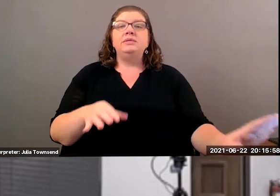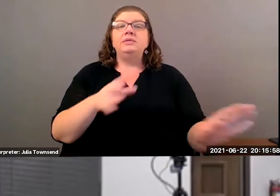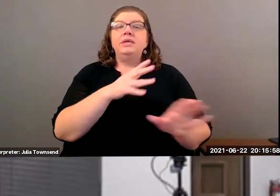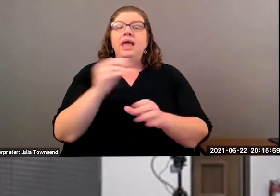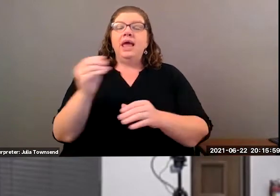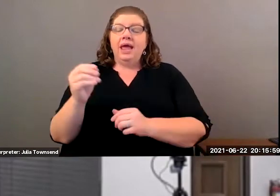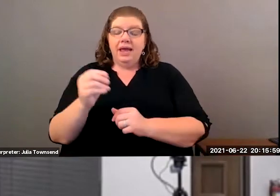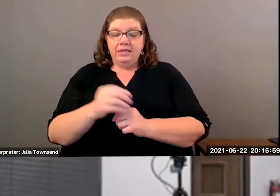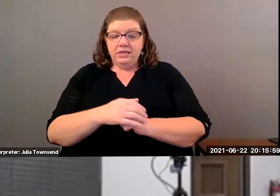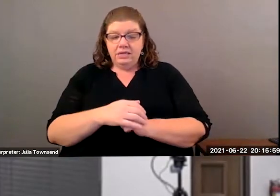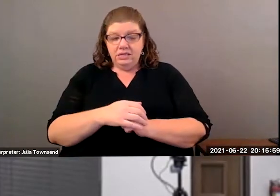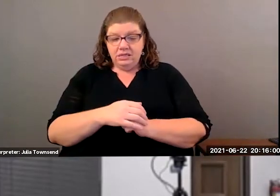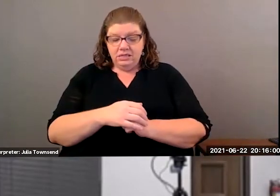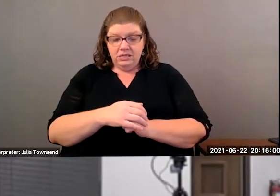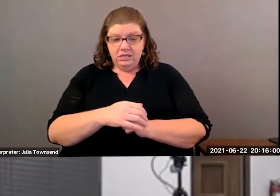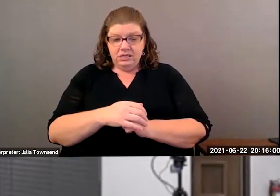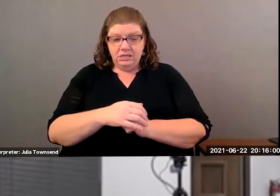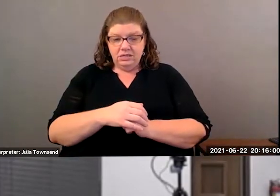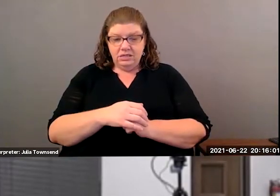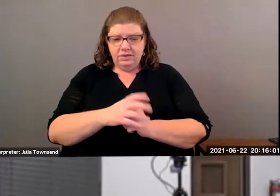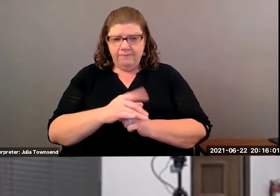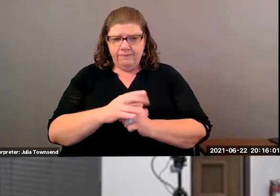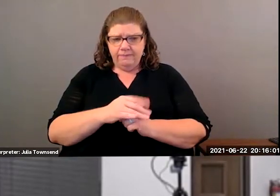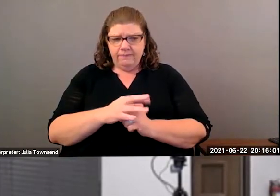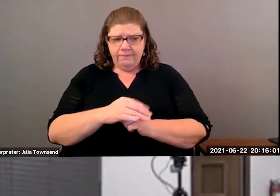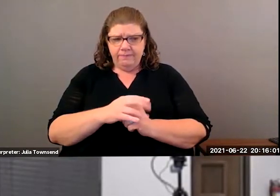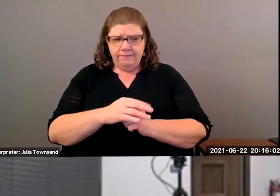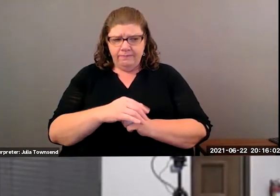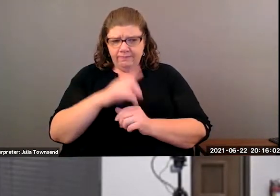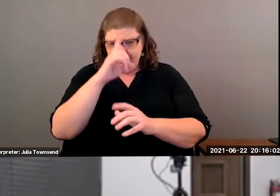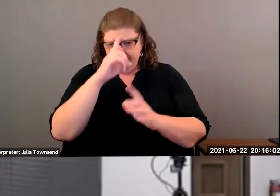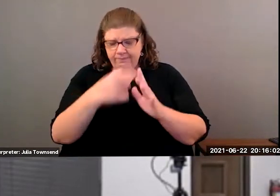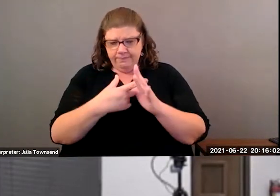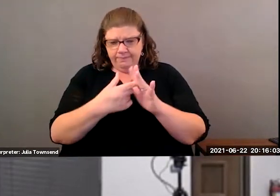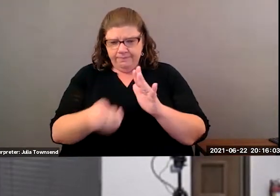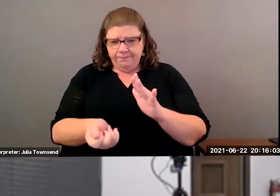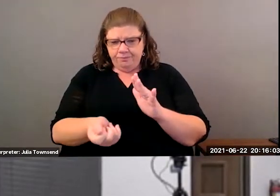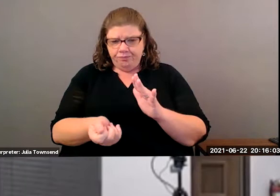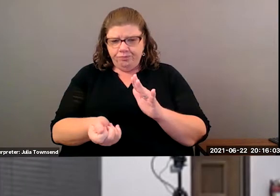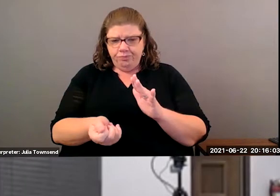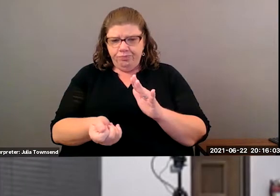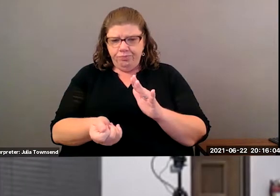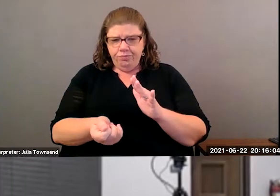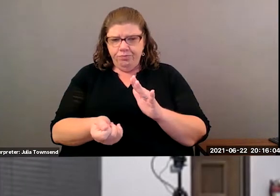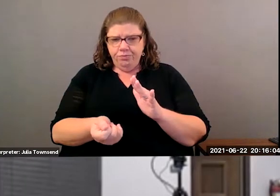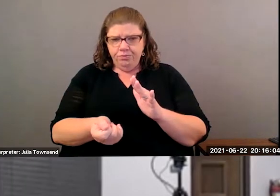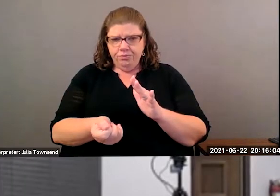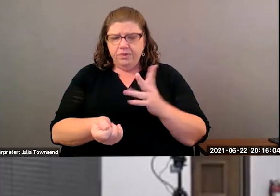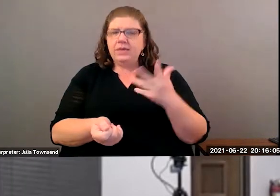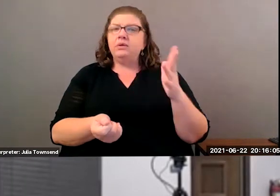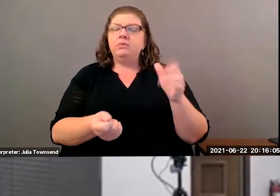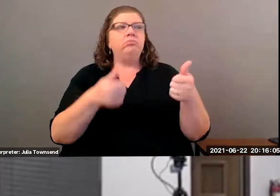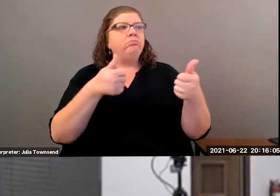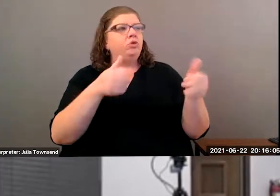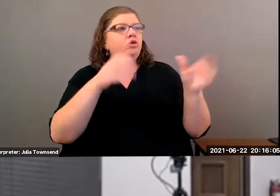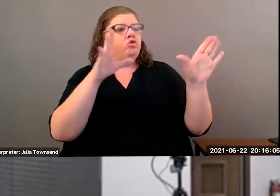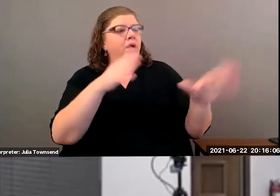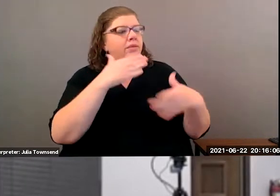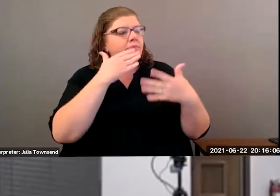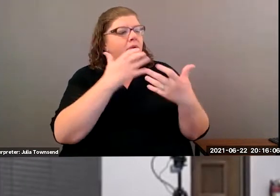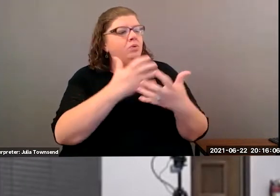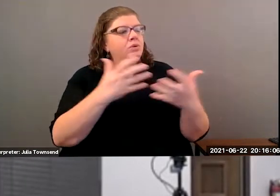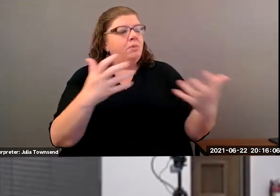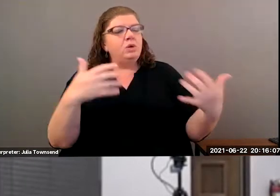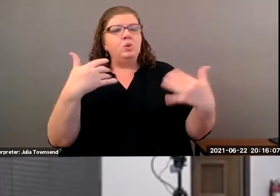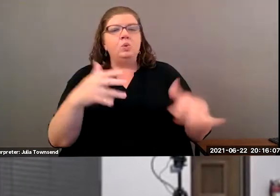gosh, I'm drawing a blank. Yeah, I think that was it. No, that's great. Thank you so much. I think it's